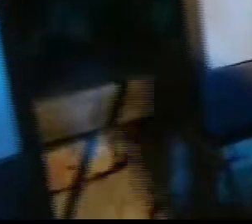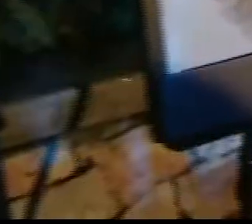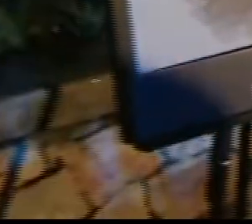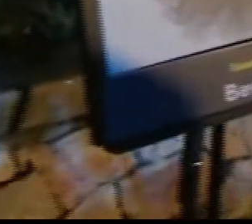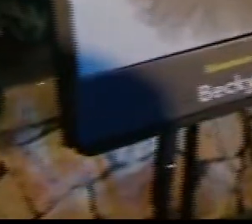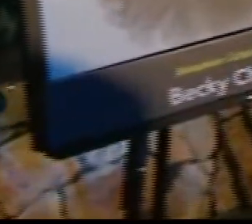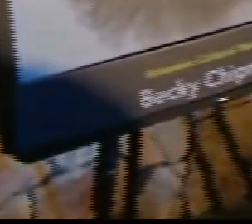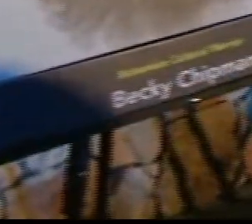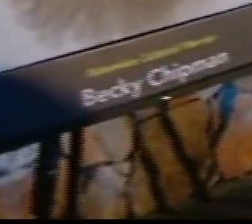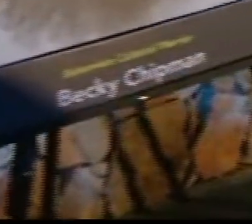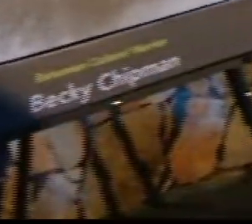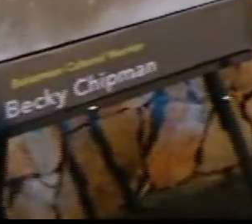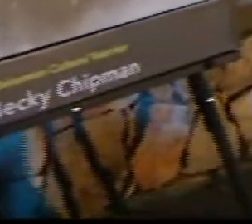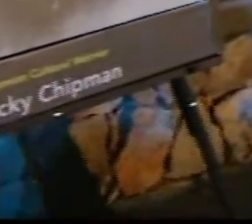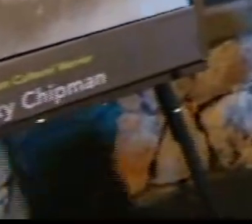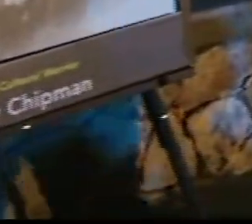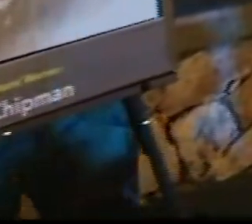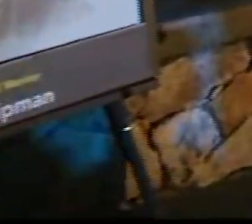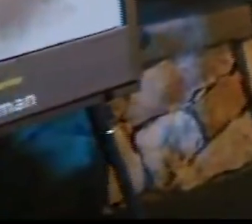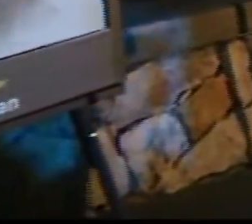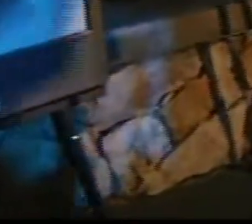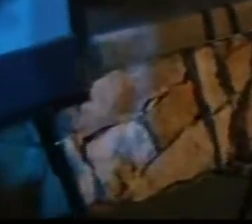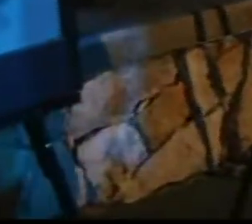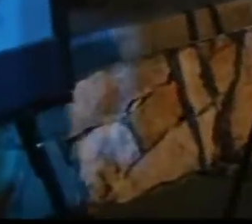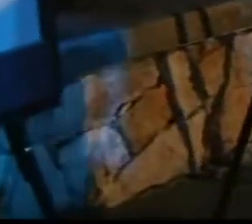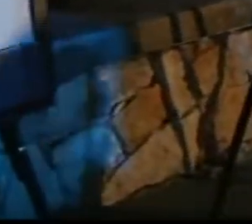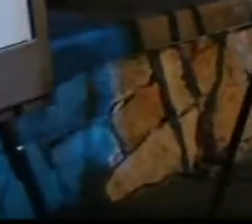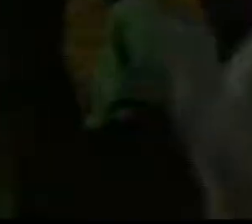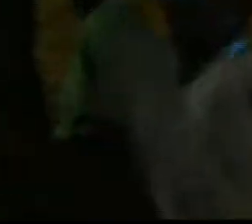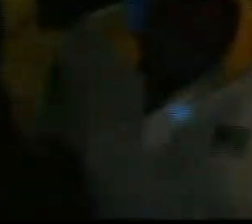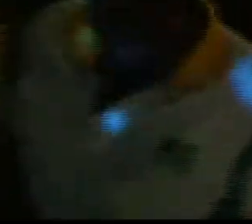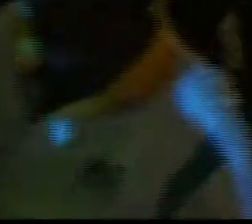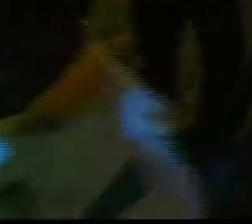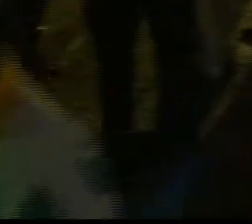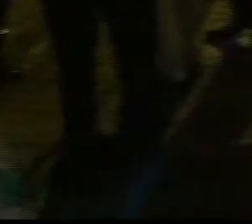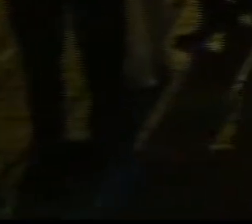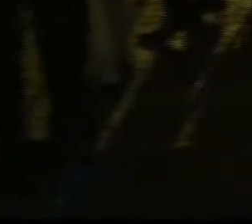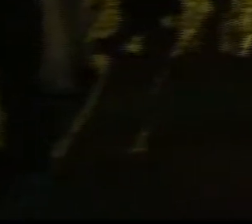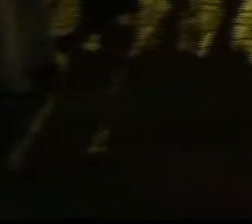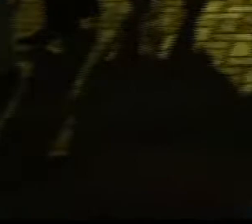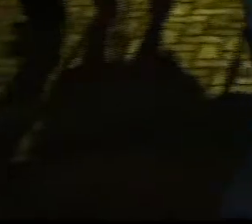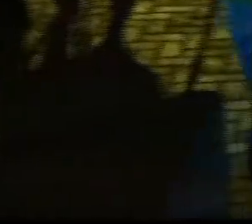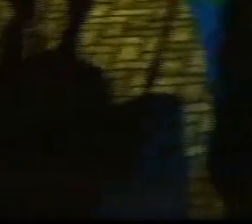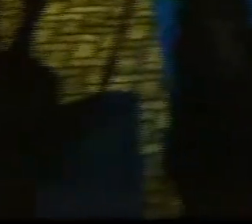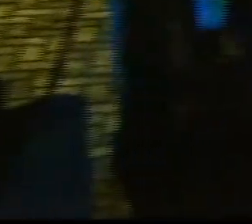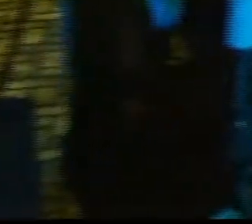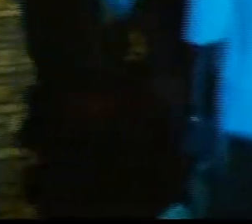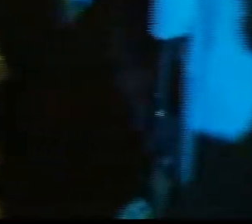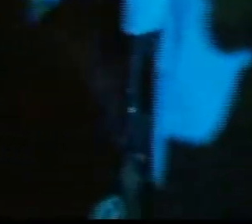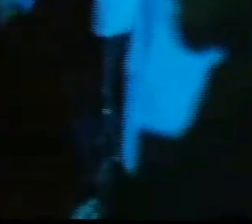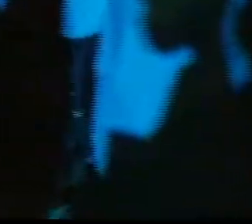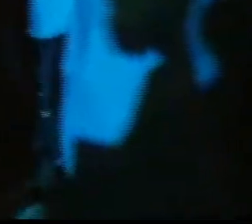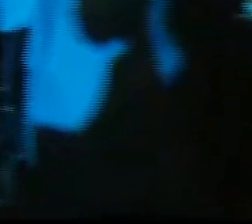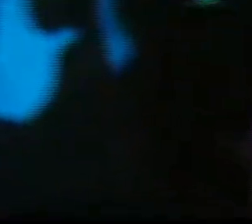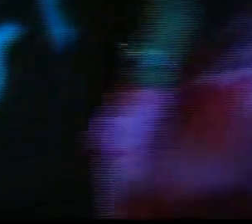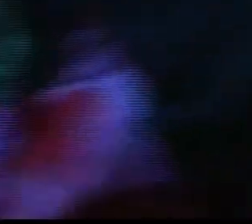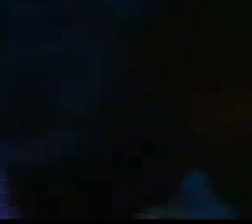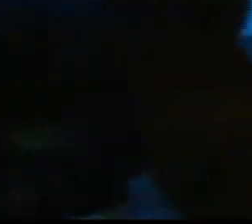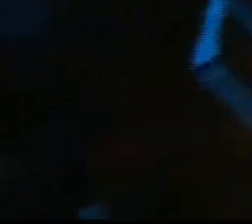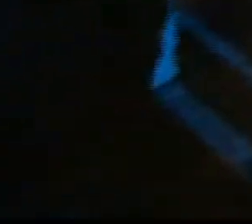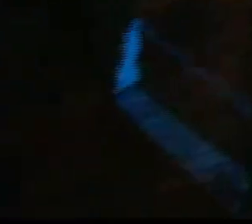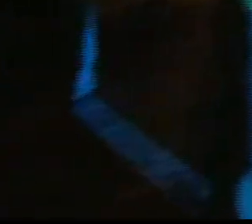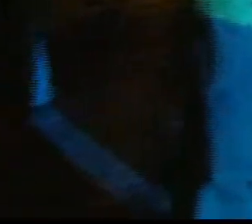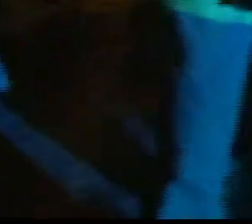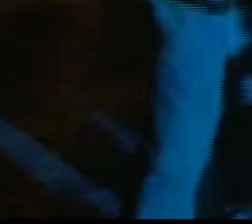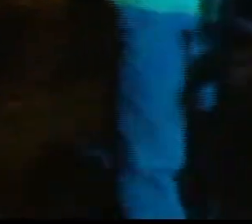And a national honor as 41 cultural heroes recognized as icons during the independence celebrations. The